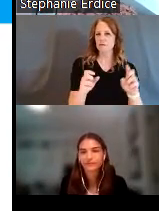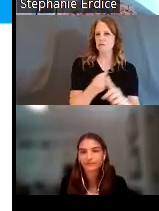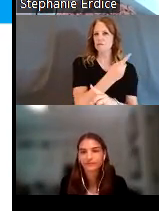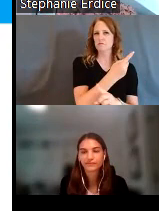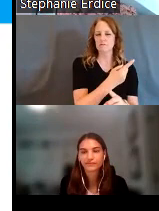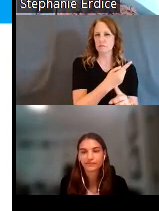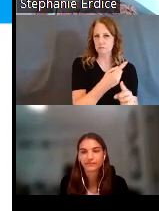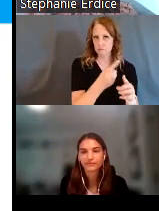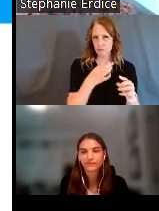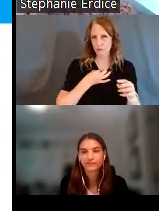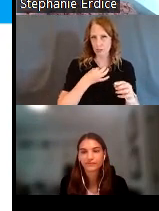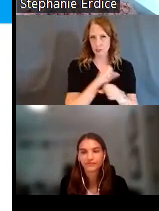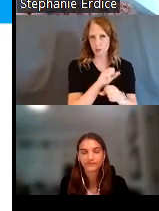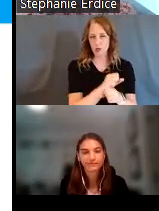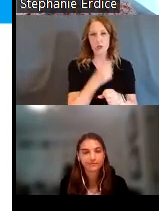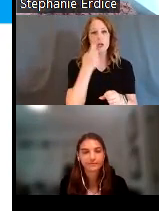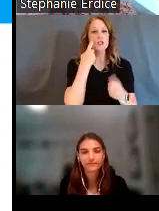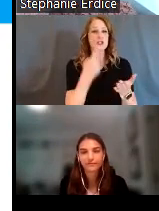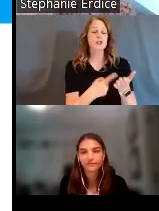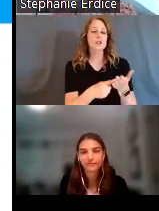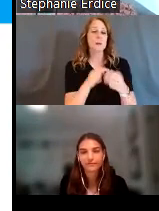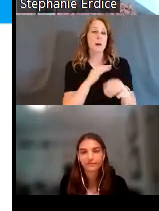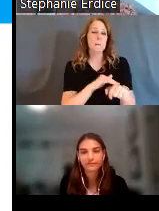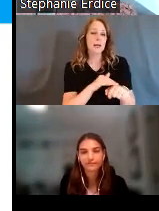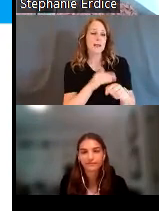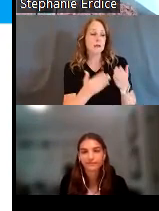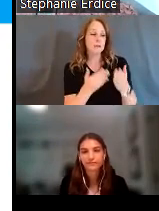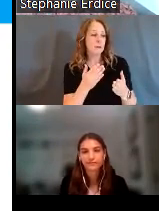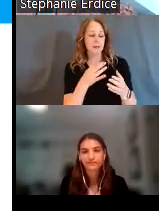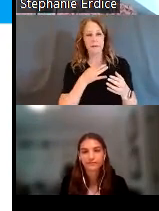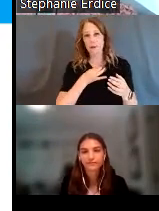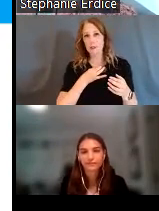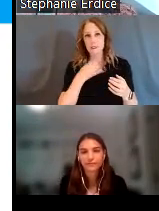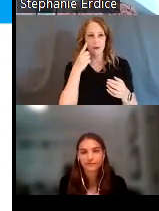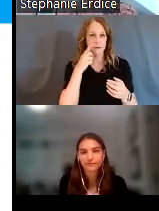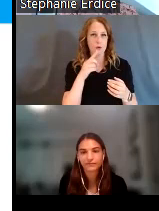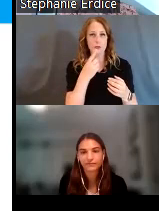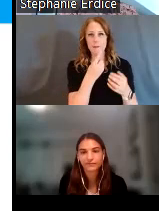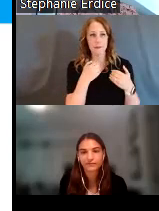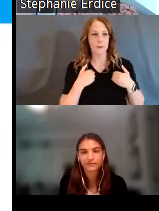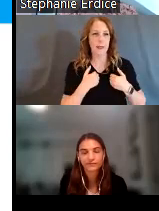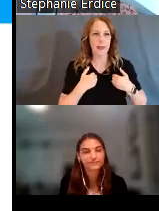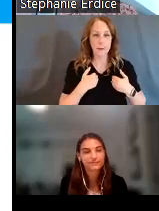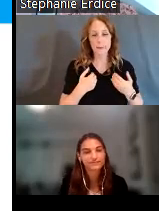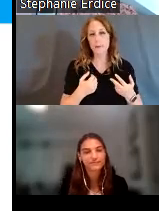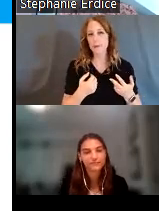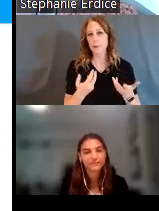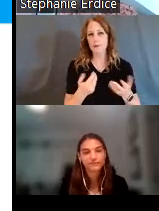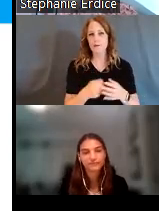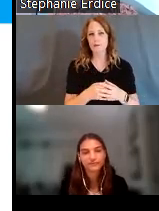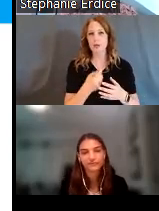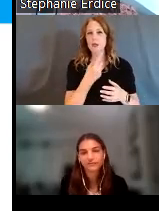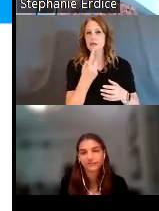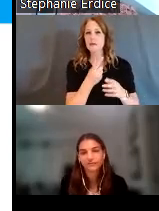your formal work. So we just talked about pets. So maybe volunteering for something that has to do with animals or something that